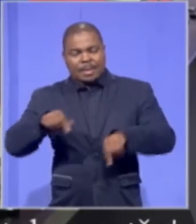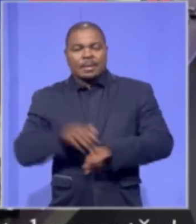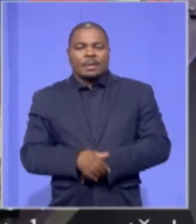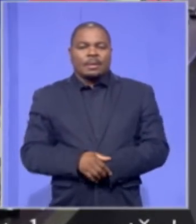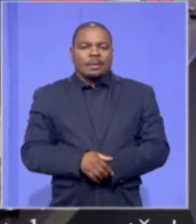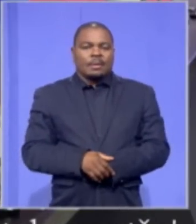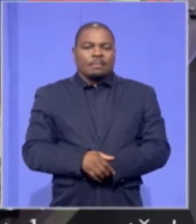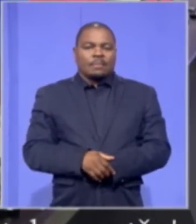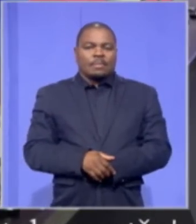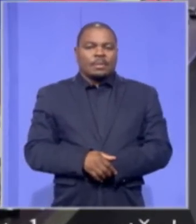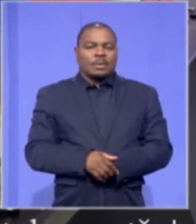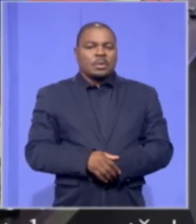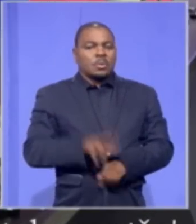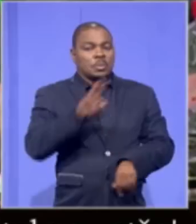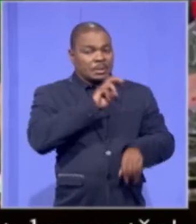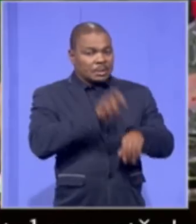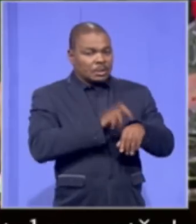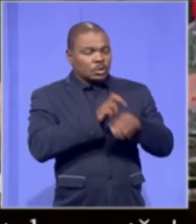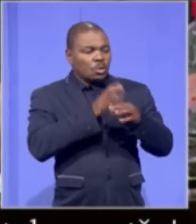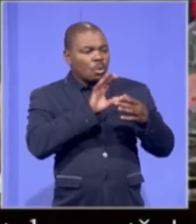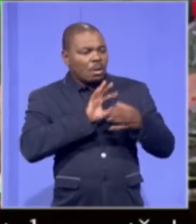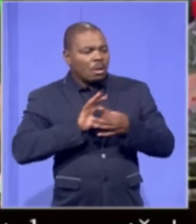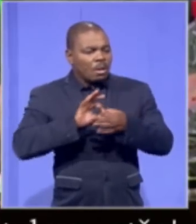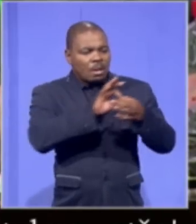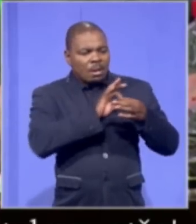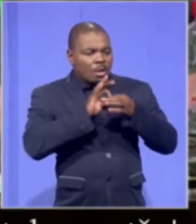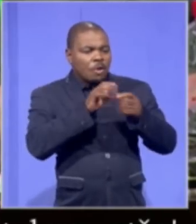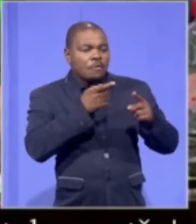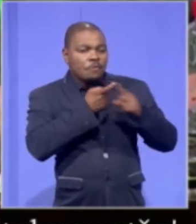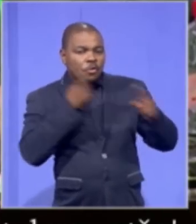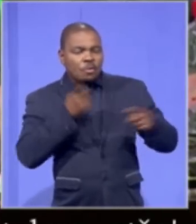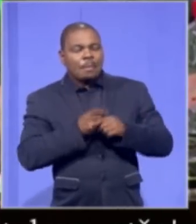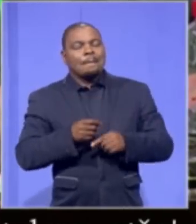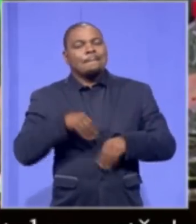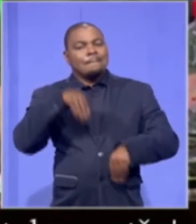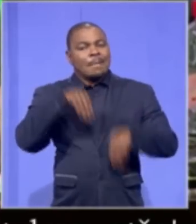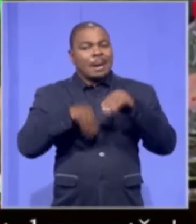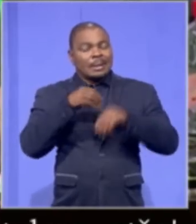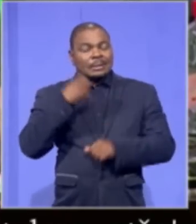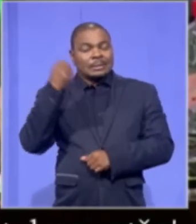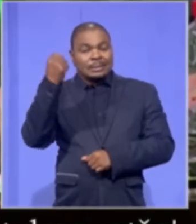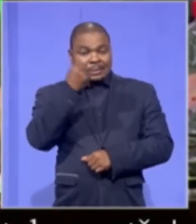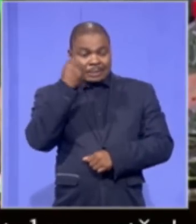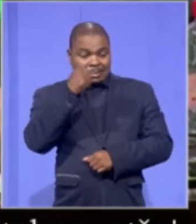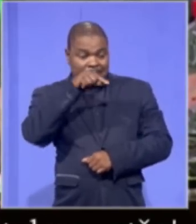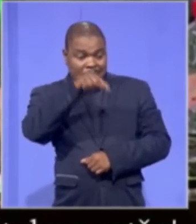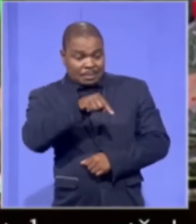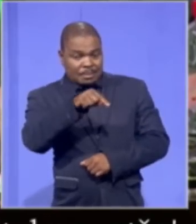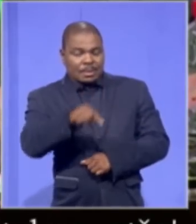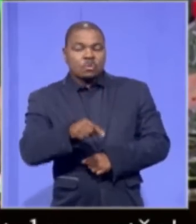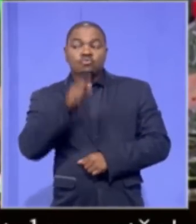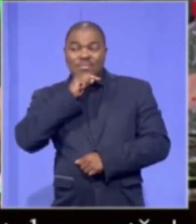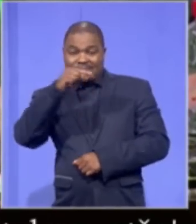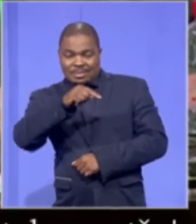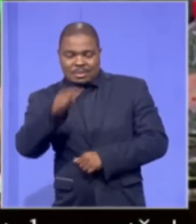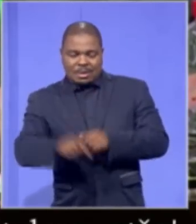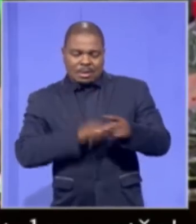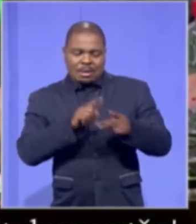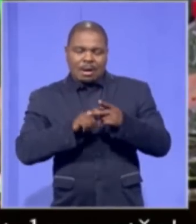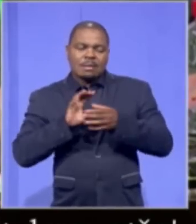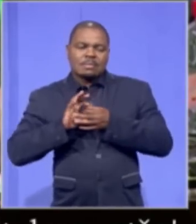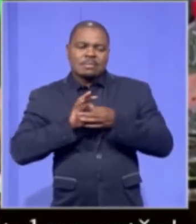on the networks established through the Mining Indaba and continue to cement this